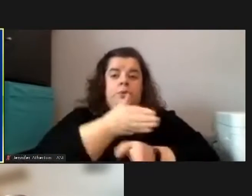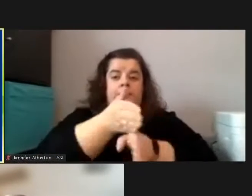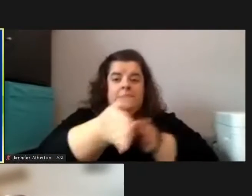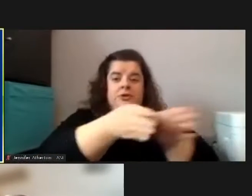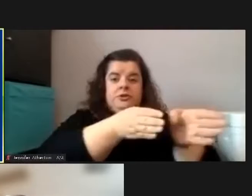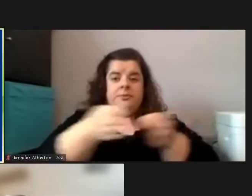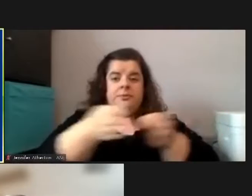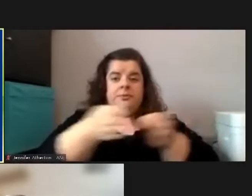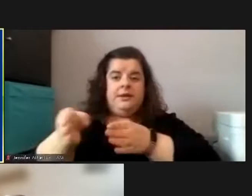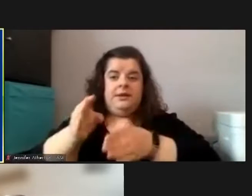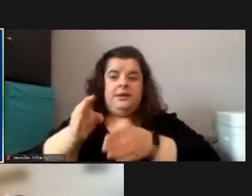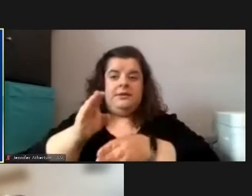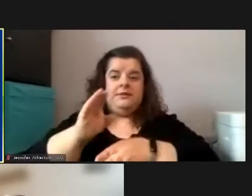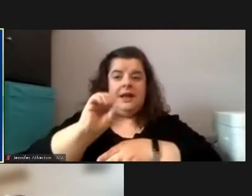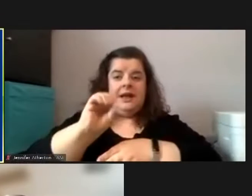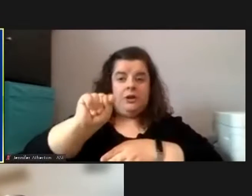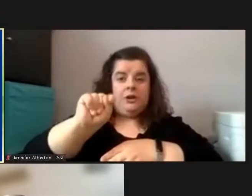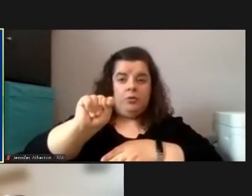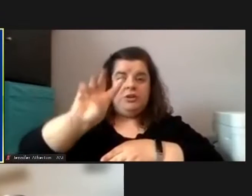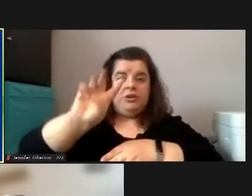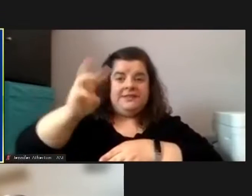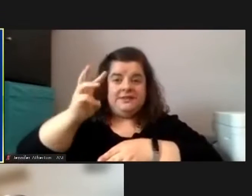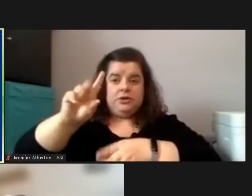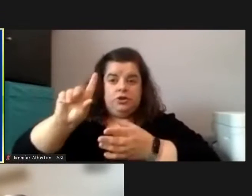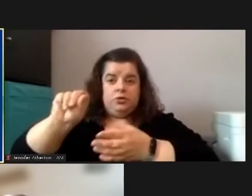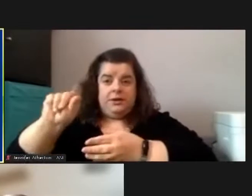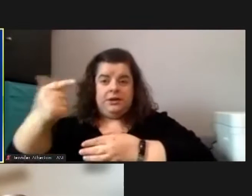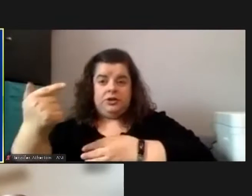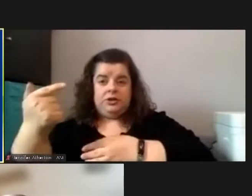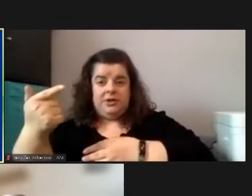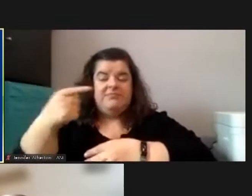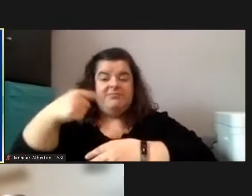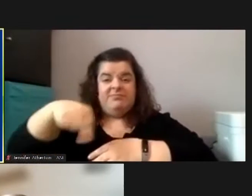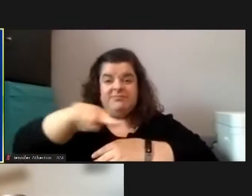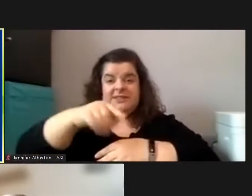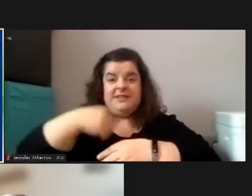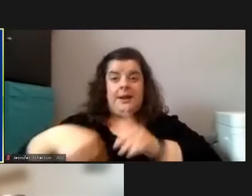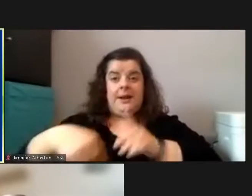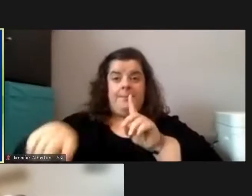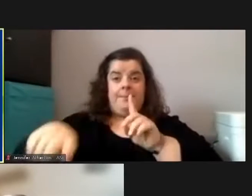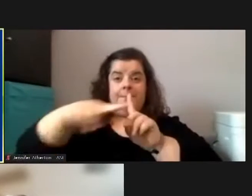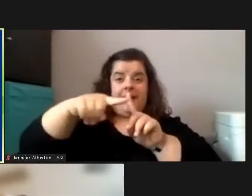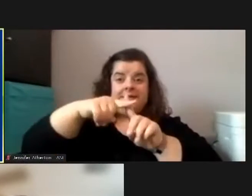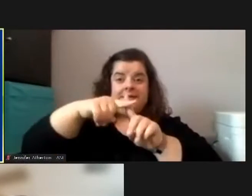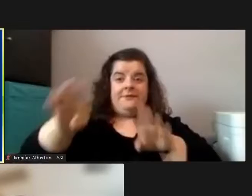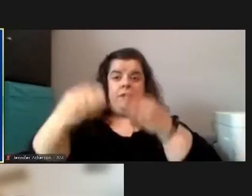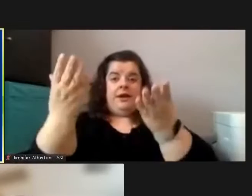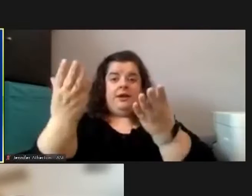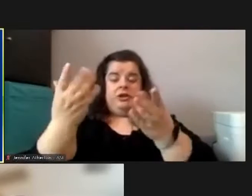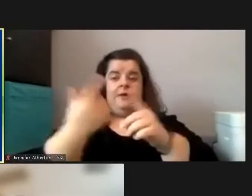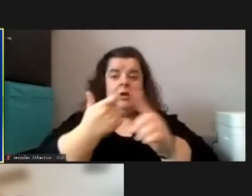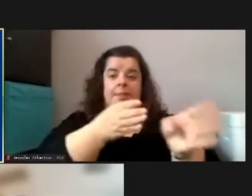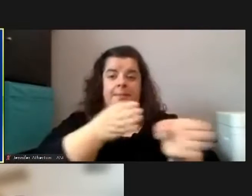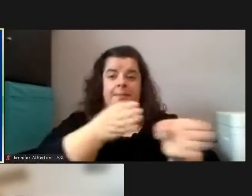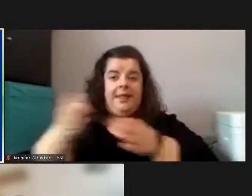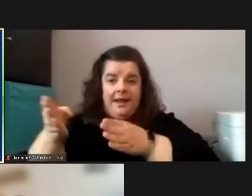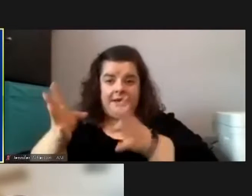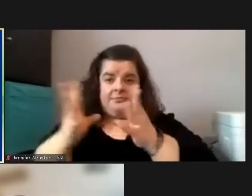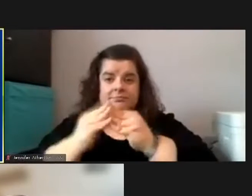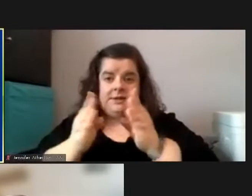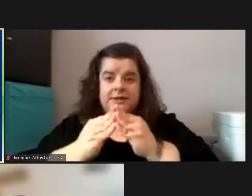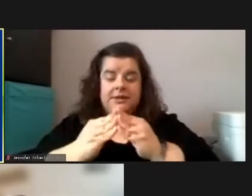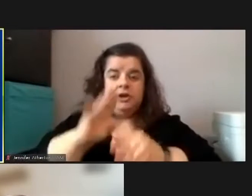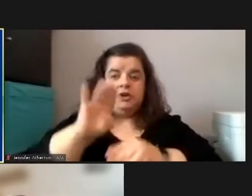6th, 2021. This received a positive recommendation from Planning Commission on July 27th of 2021 with the